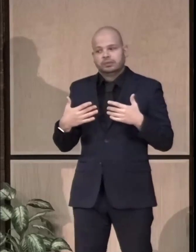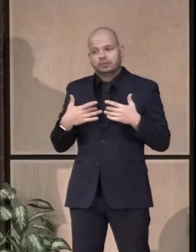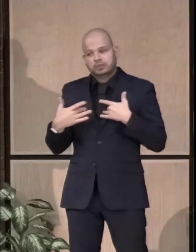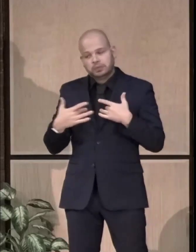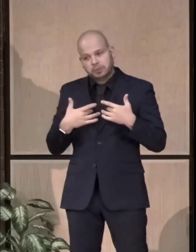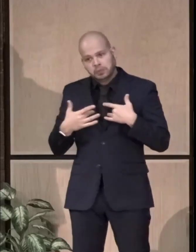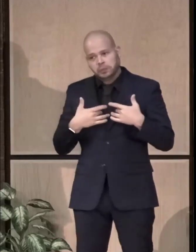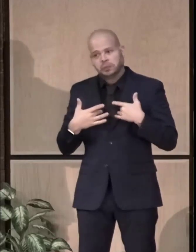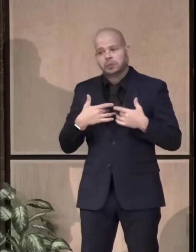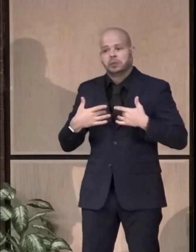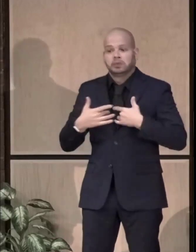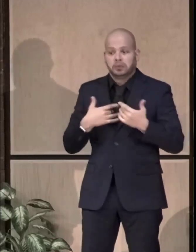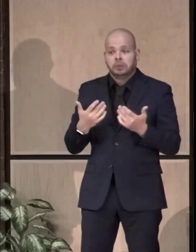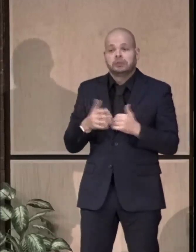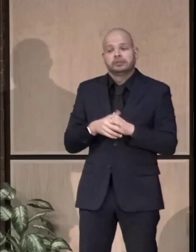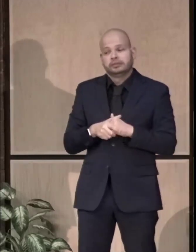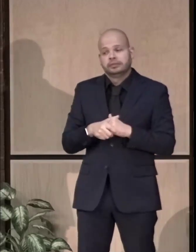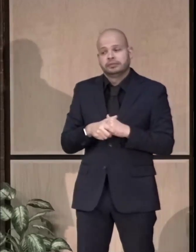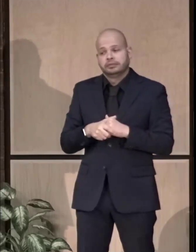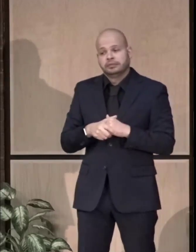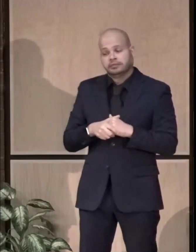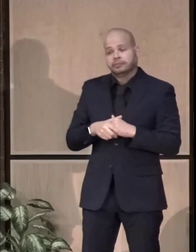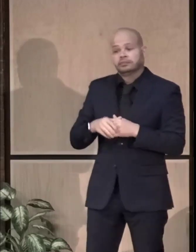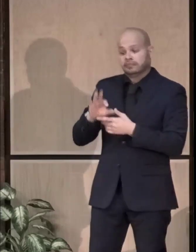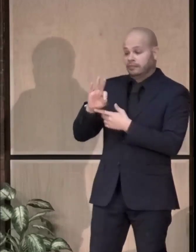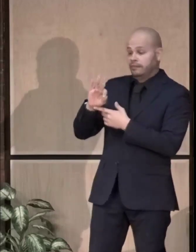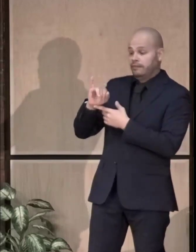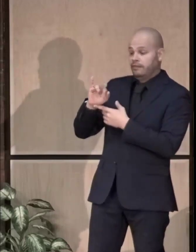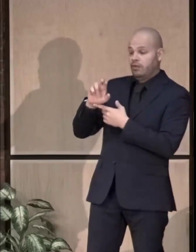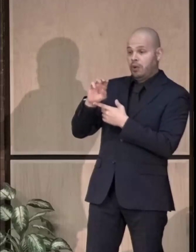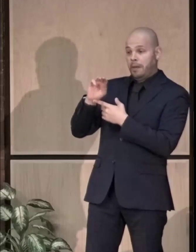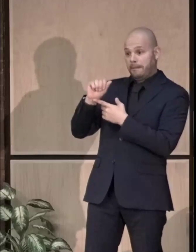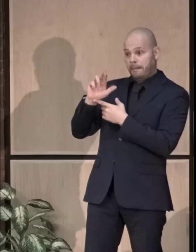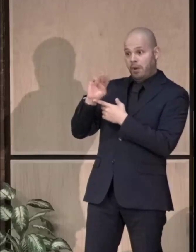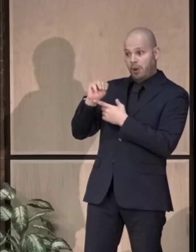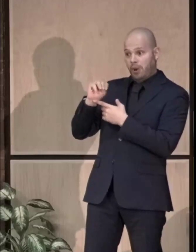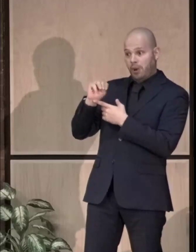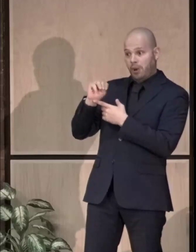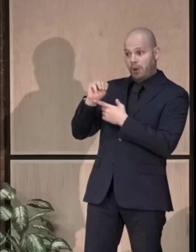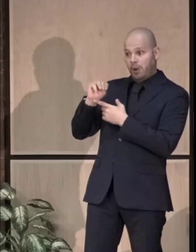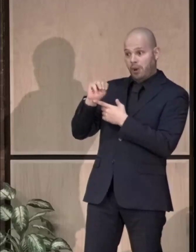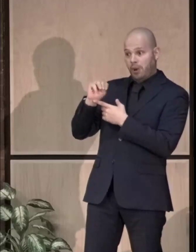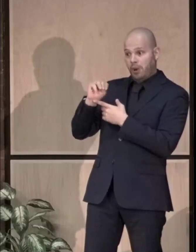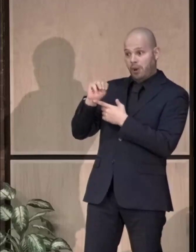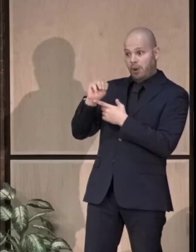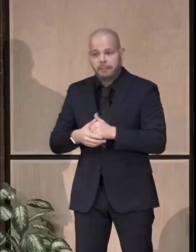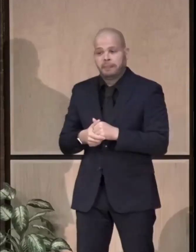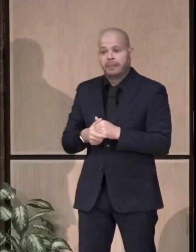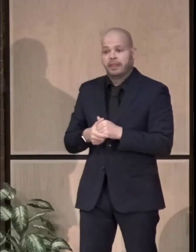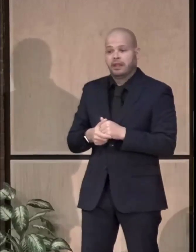the personally owned firearms that Sergeant Card had at that time. Yes. Weapons at home or